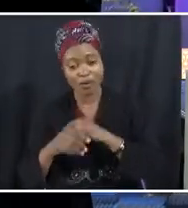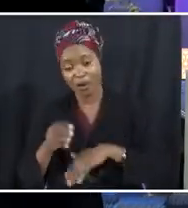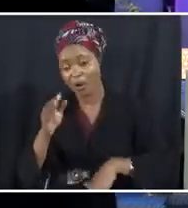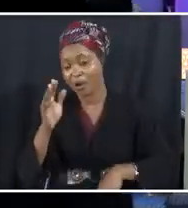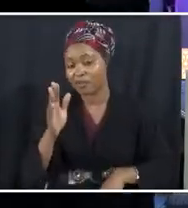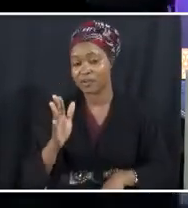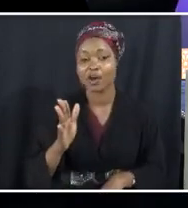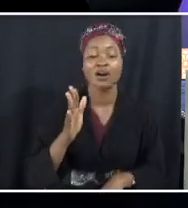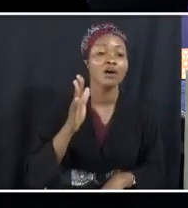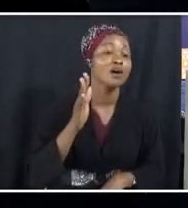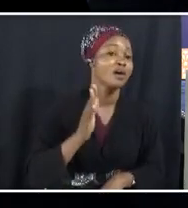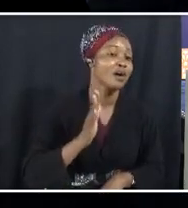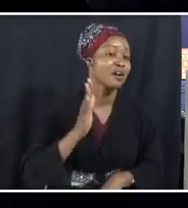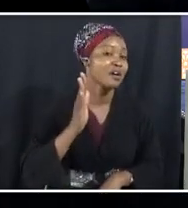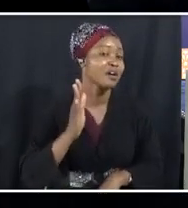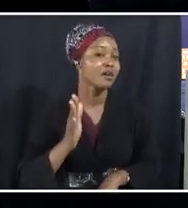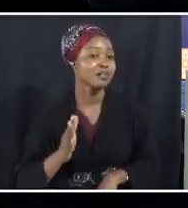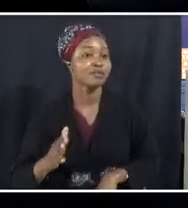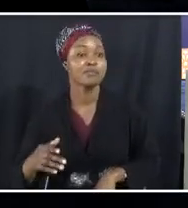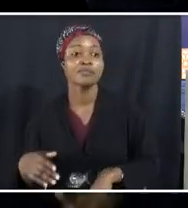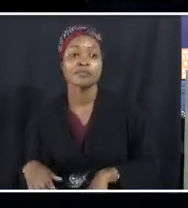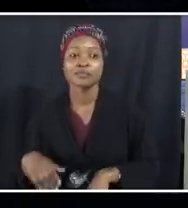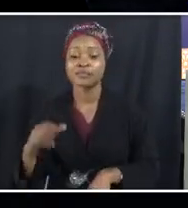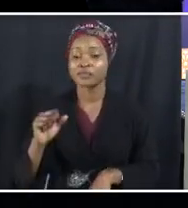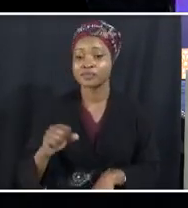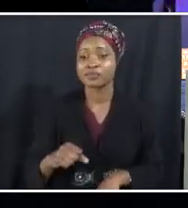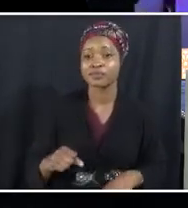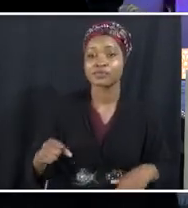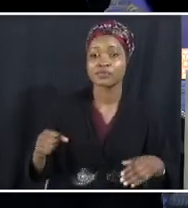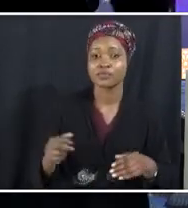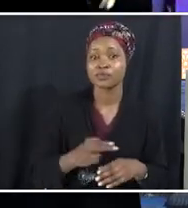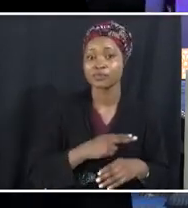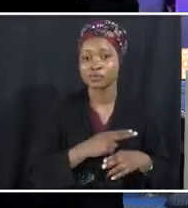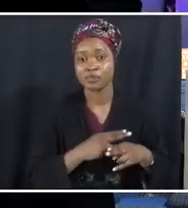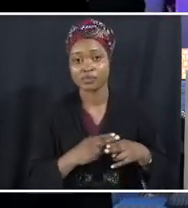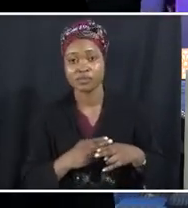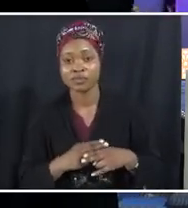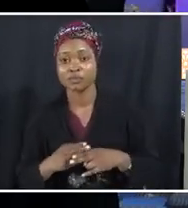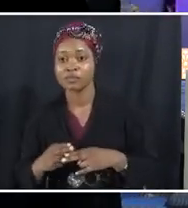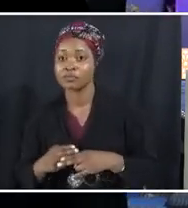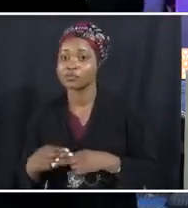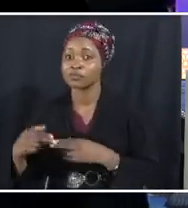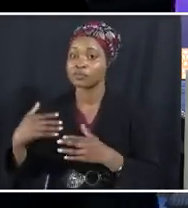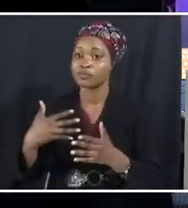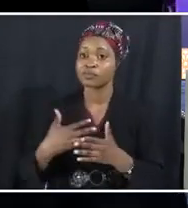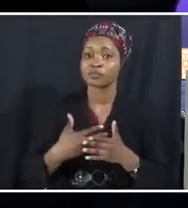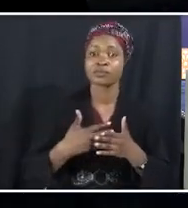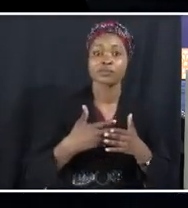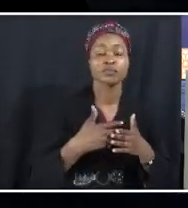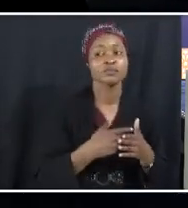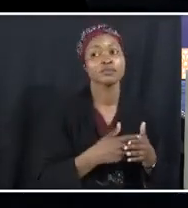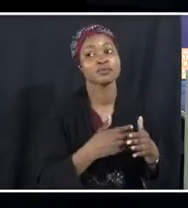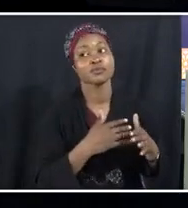throne of God. Soon we'll reach the shining